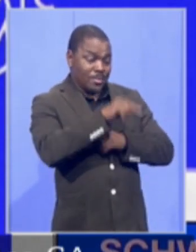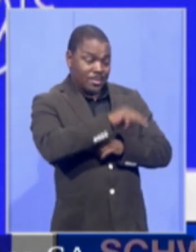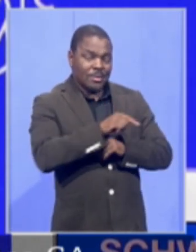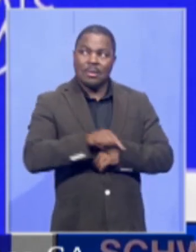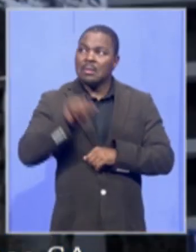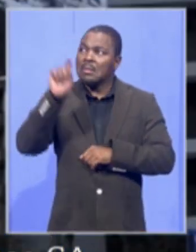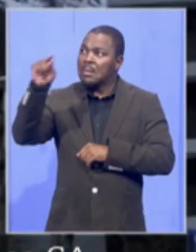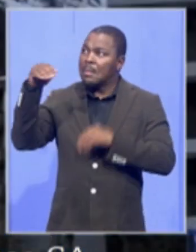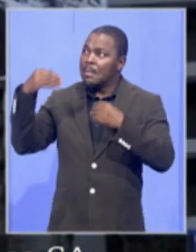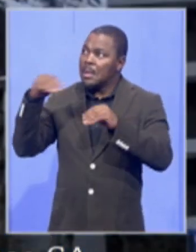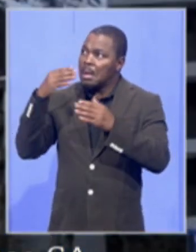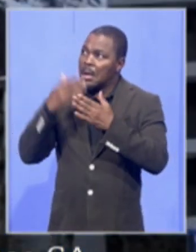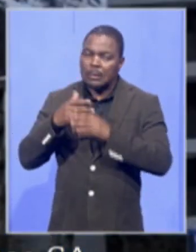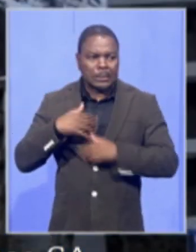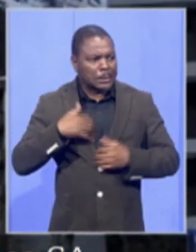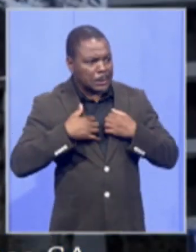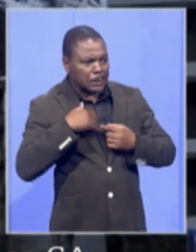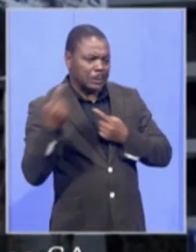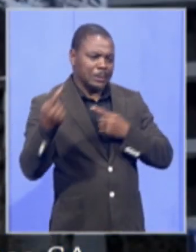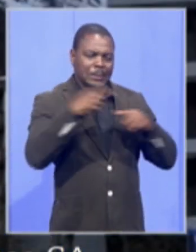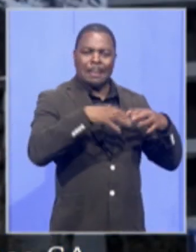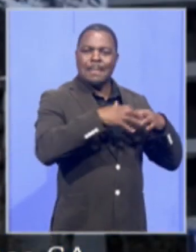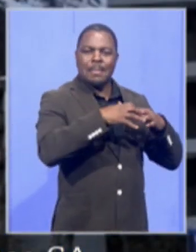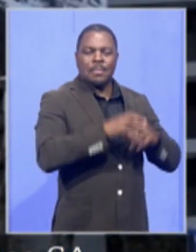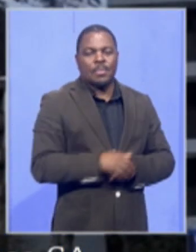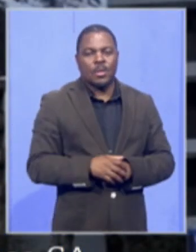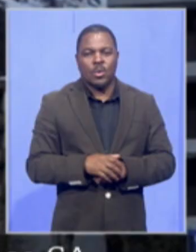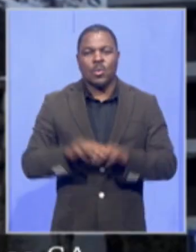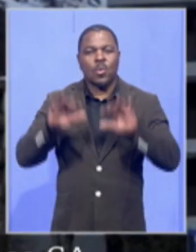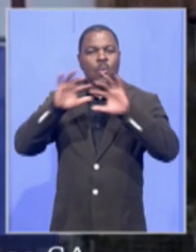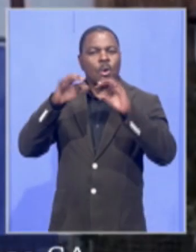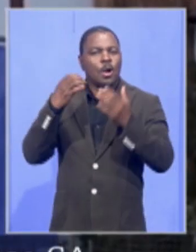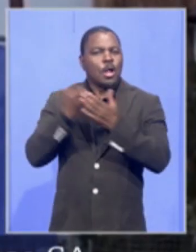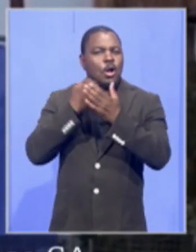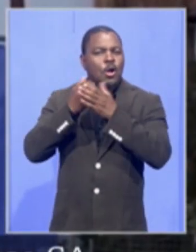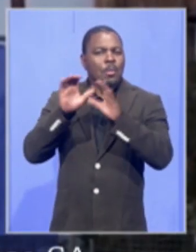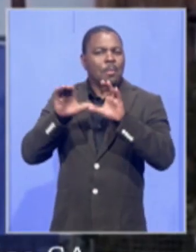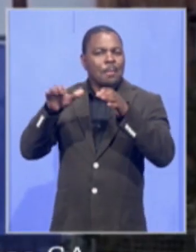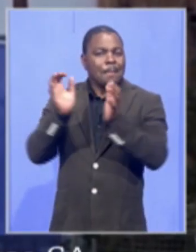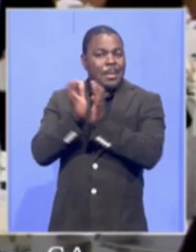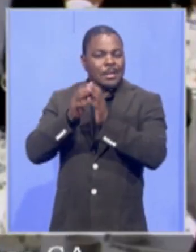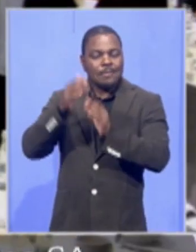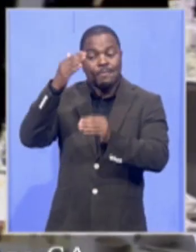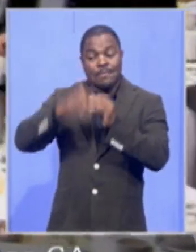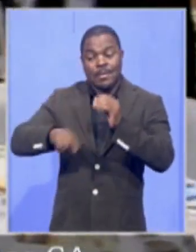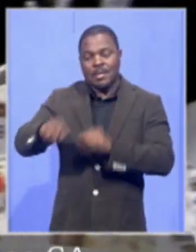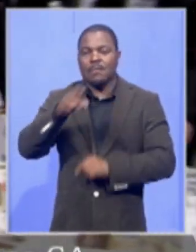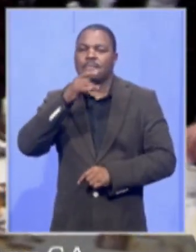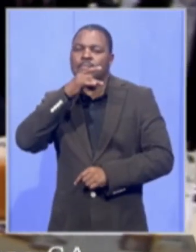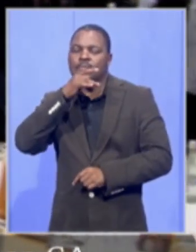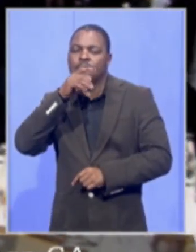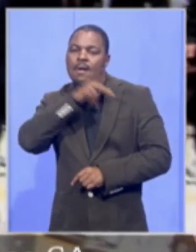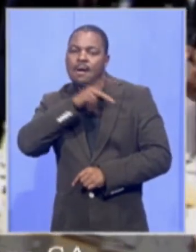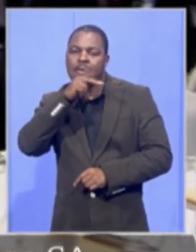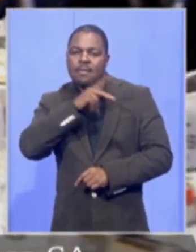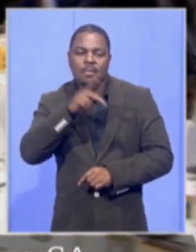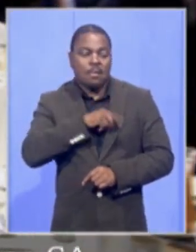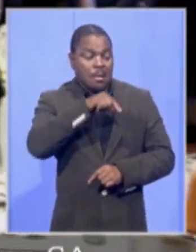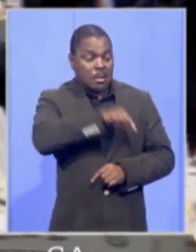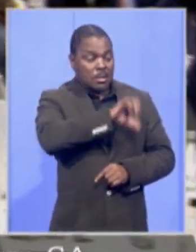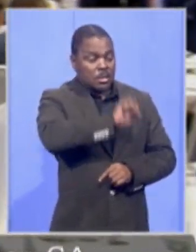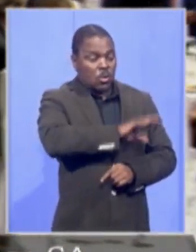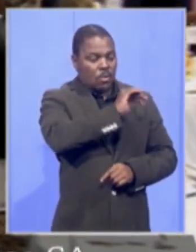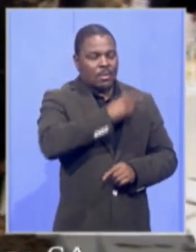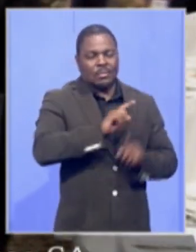investors. Seboka sena sa dinaha tsa lefatshe sa moruo se tla fela ka Labohlano mme Afrika Borwa e emetswe ke matona ho